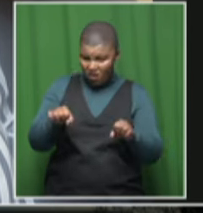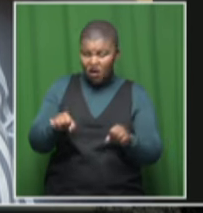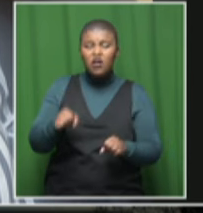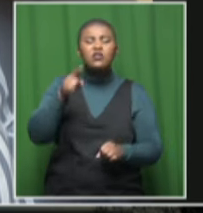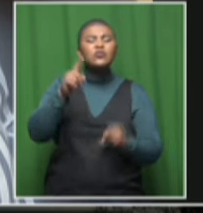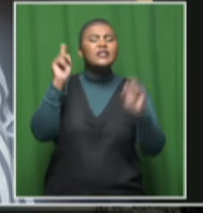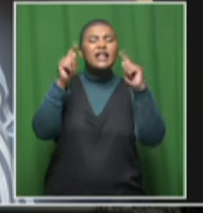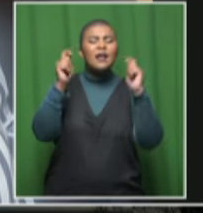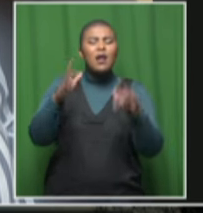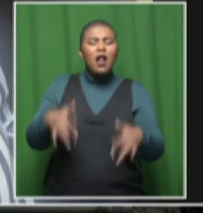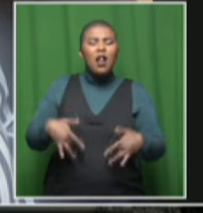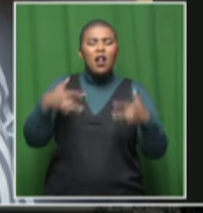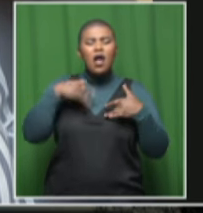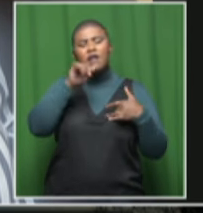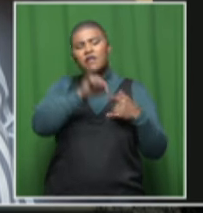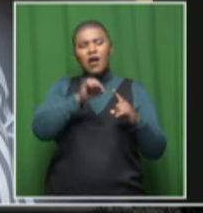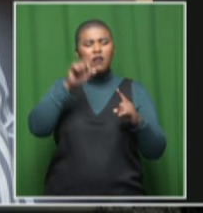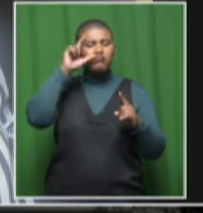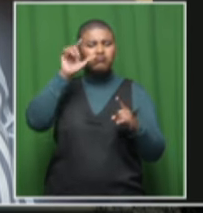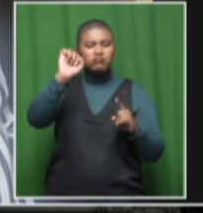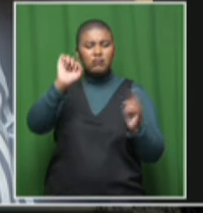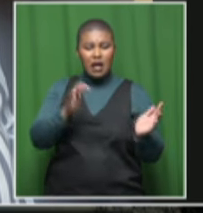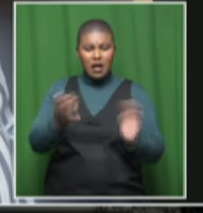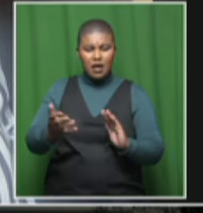be celebrated?